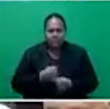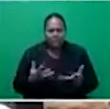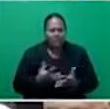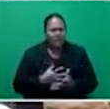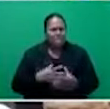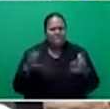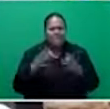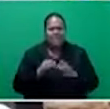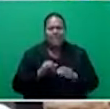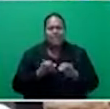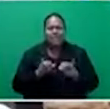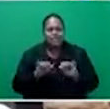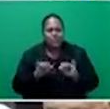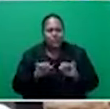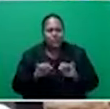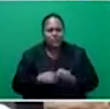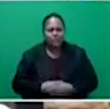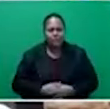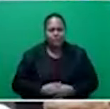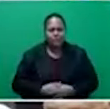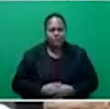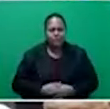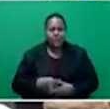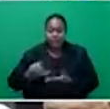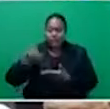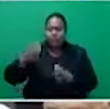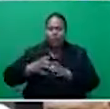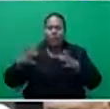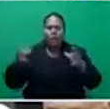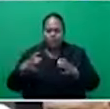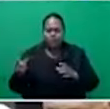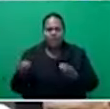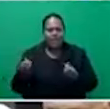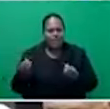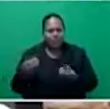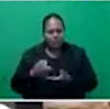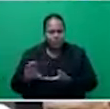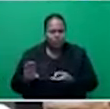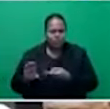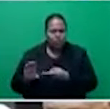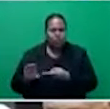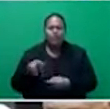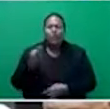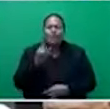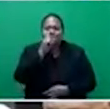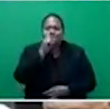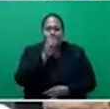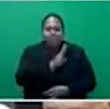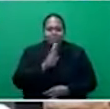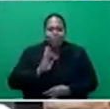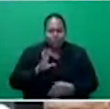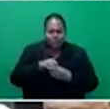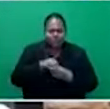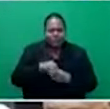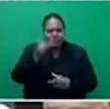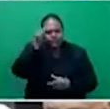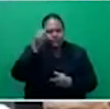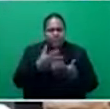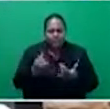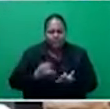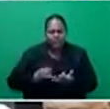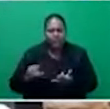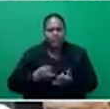is the institution with the largest cash reserves. You need people on the board who know how to make investments. You need a